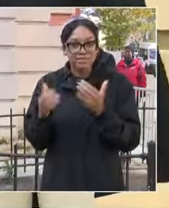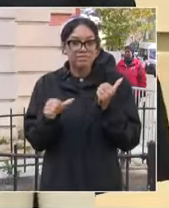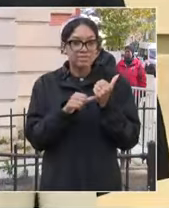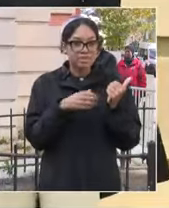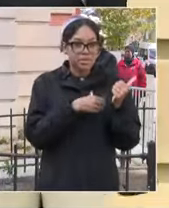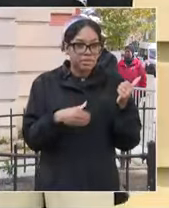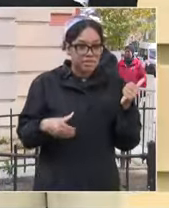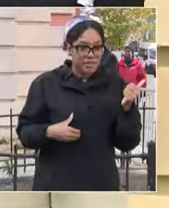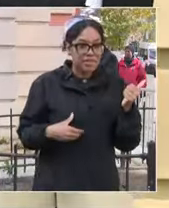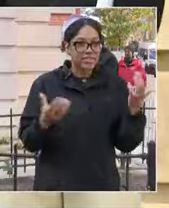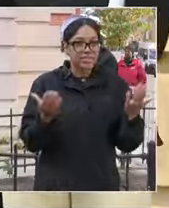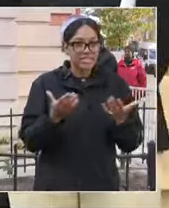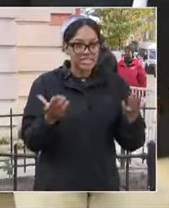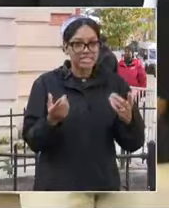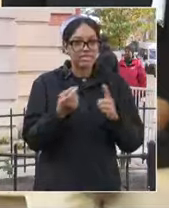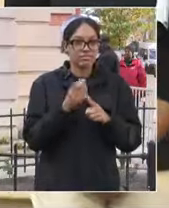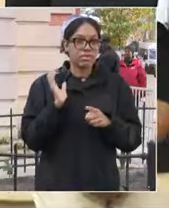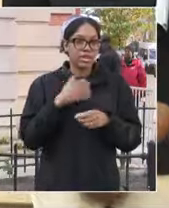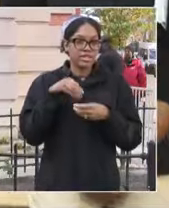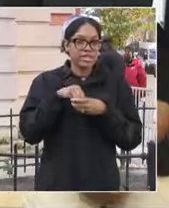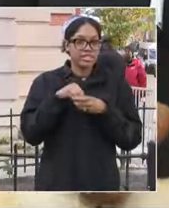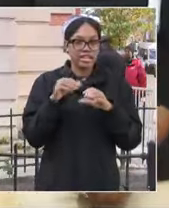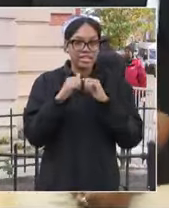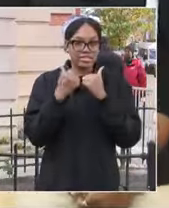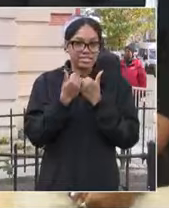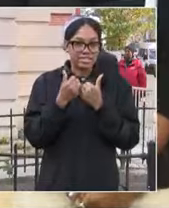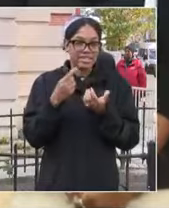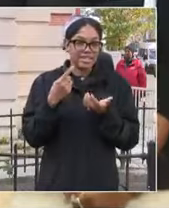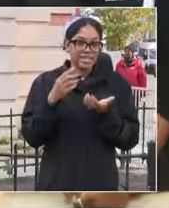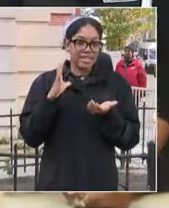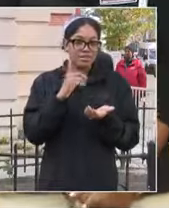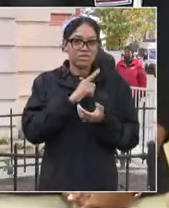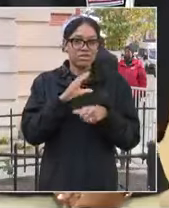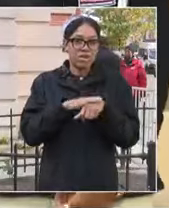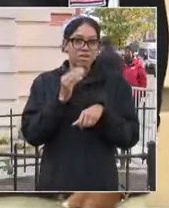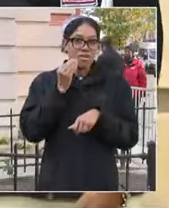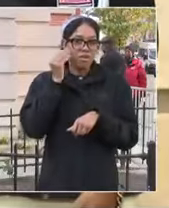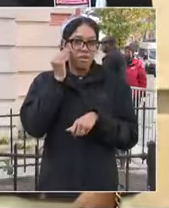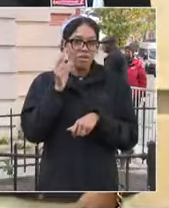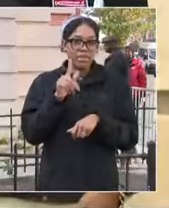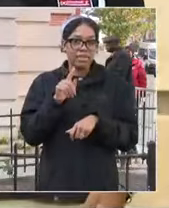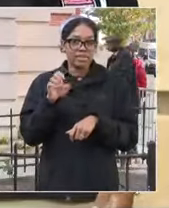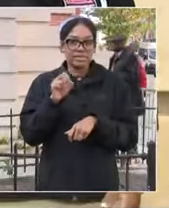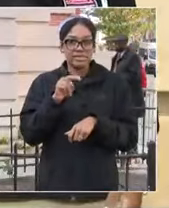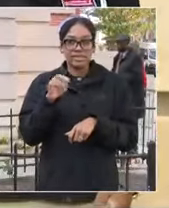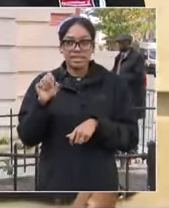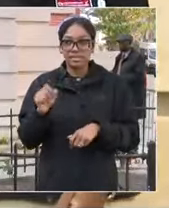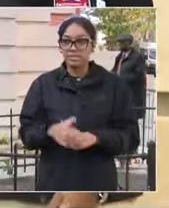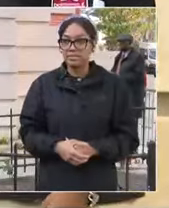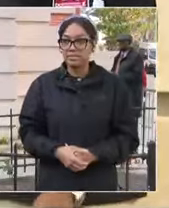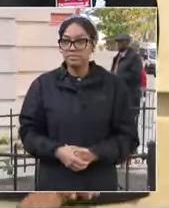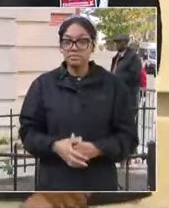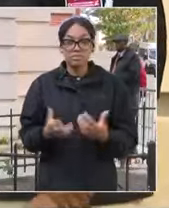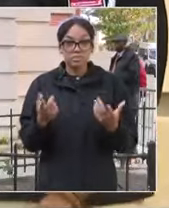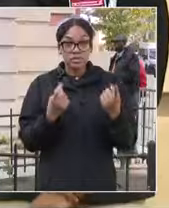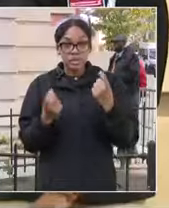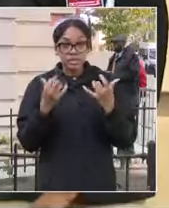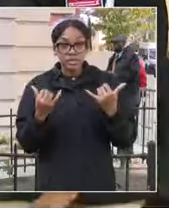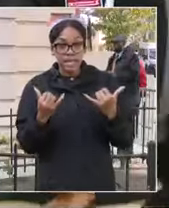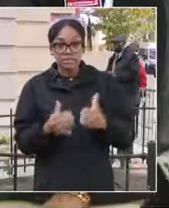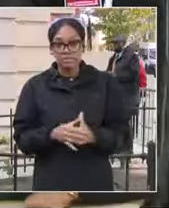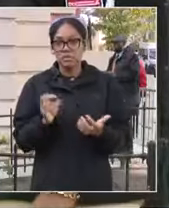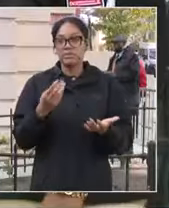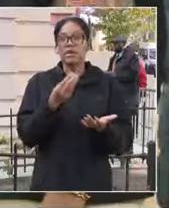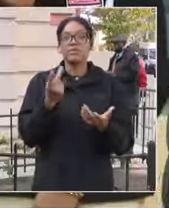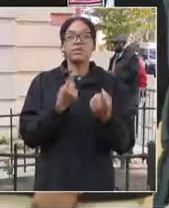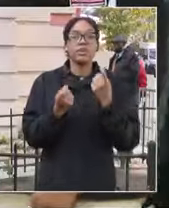Sia from our Interagency Council on Homelessness. Thank you for being here. Am I taking questions now? Okay, I'm able to